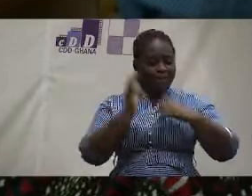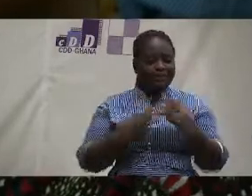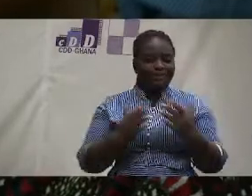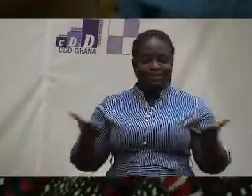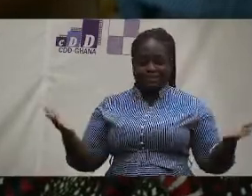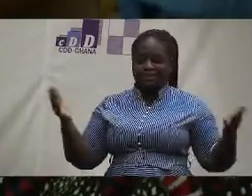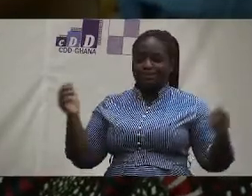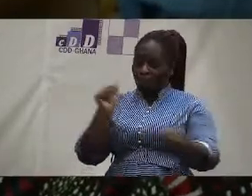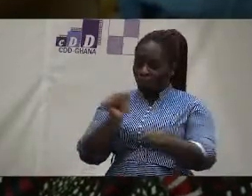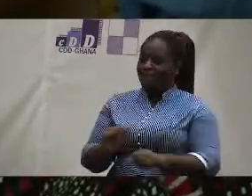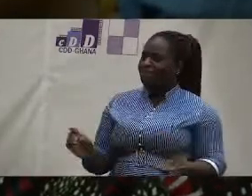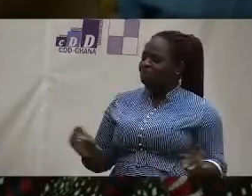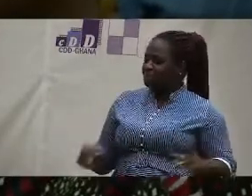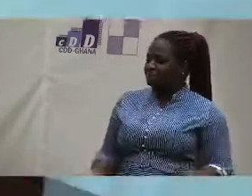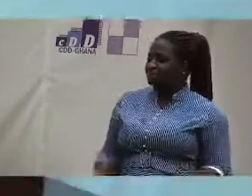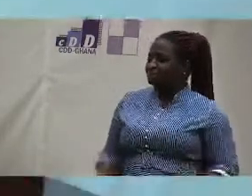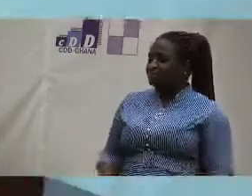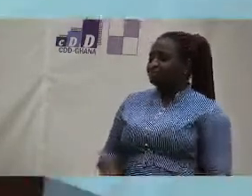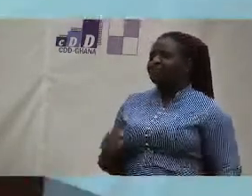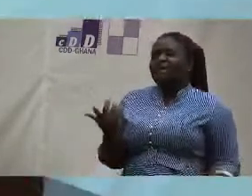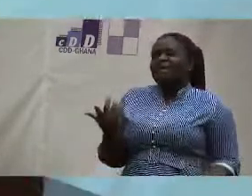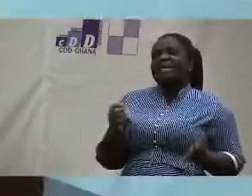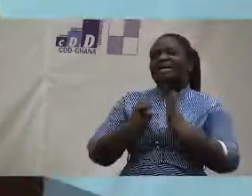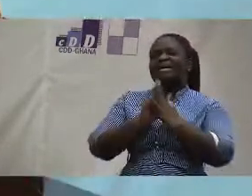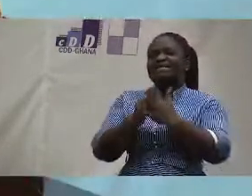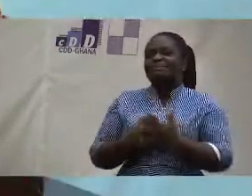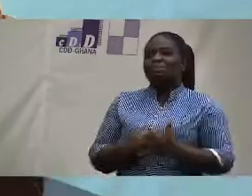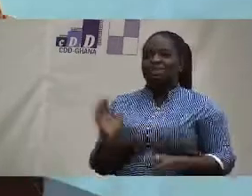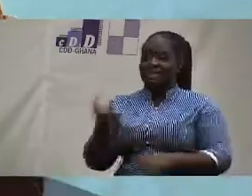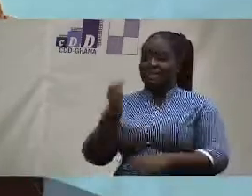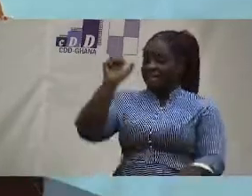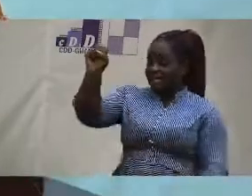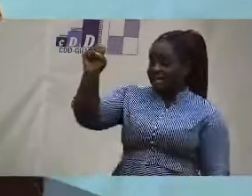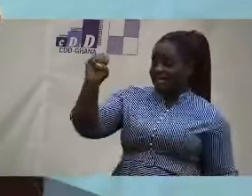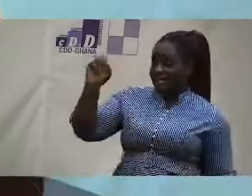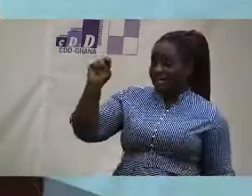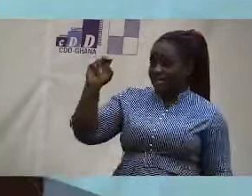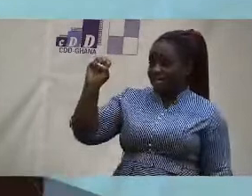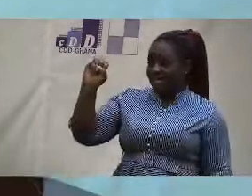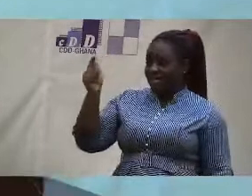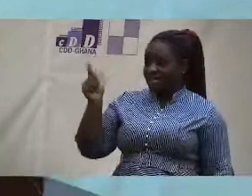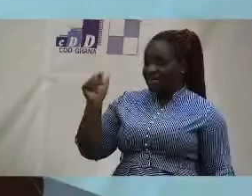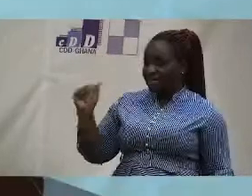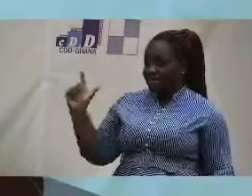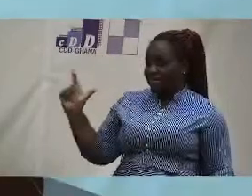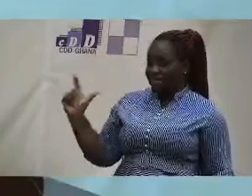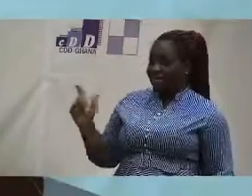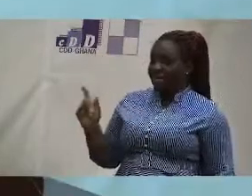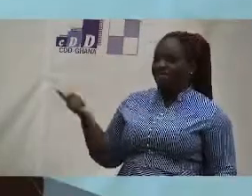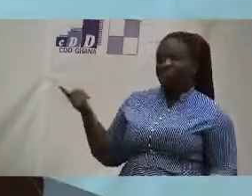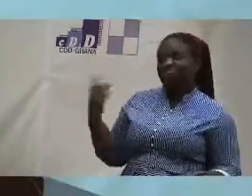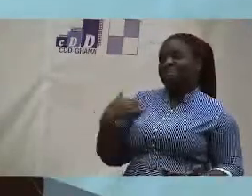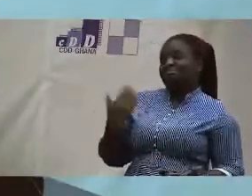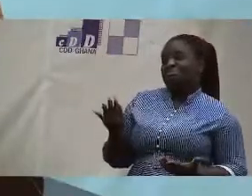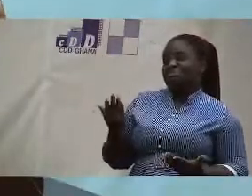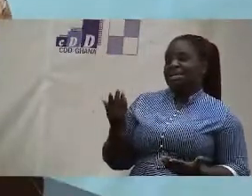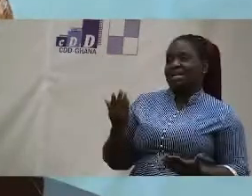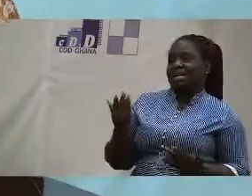work that we do. And even when you take, for instance, the Senegal 2019 elections, I'm very sorry, I'm very biased towards